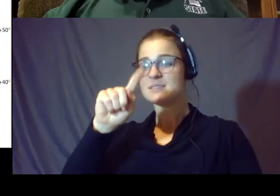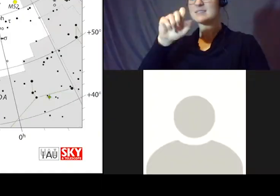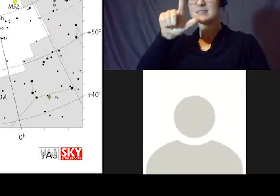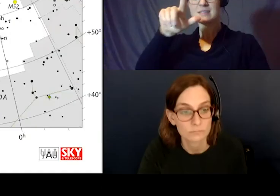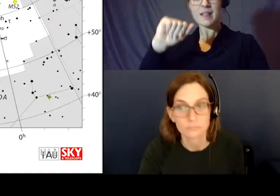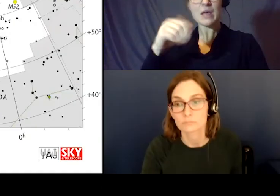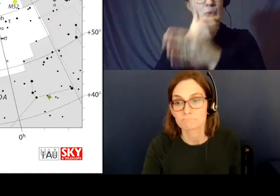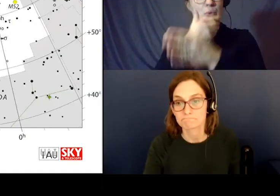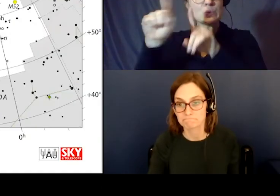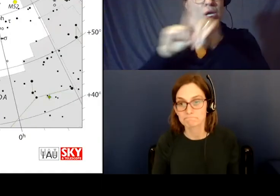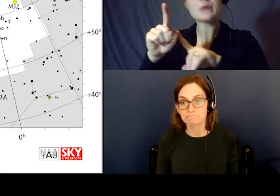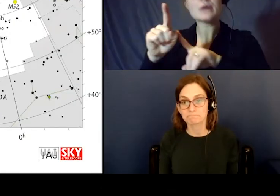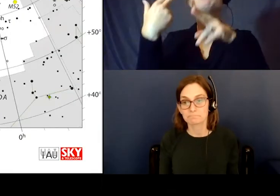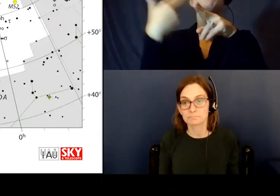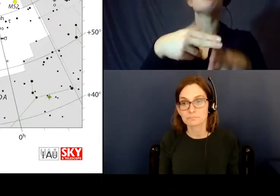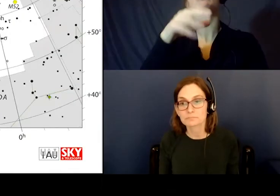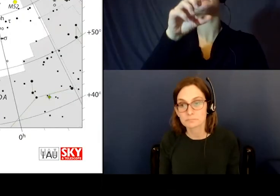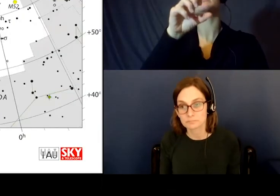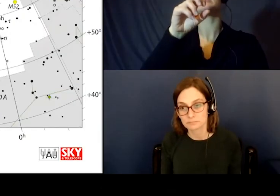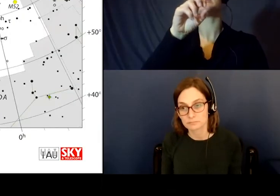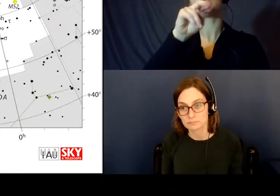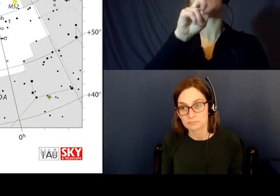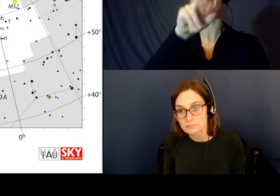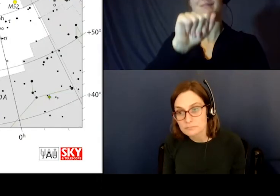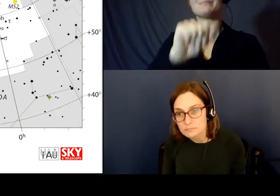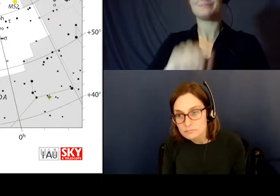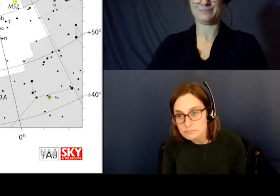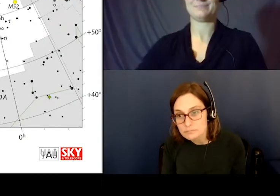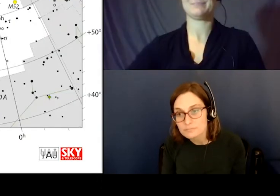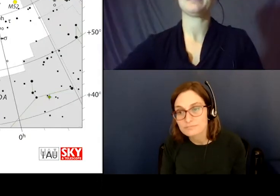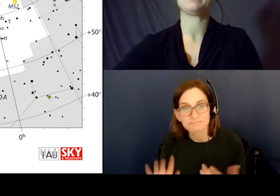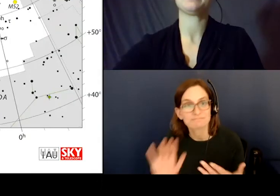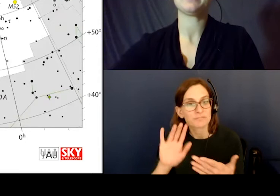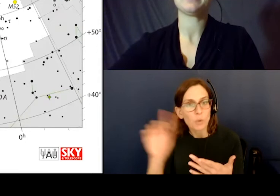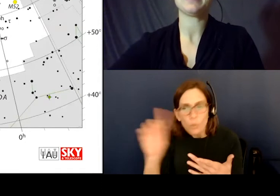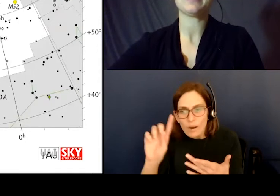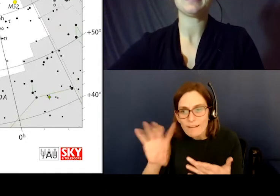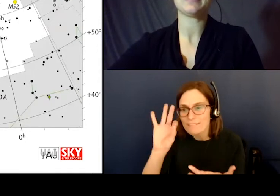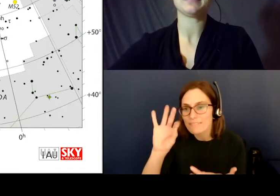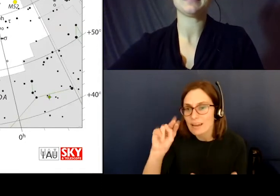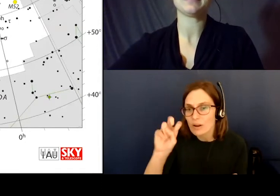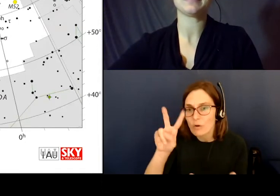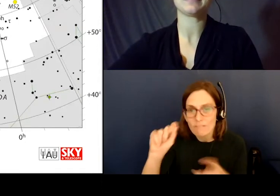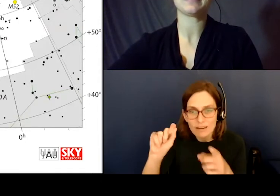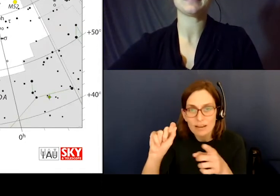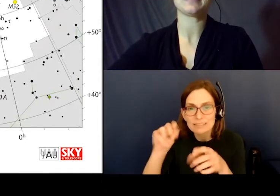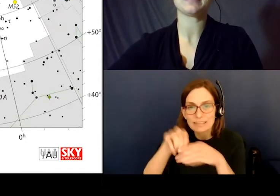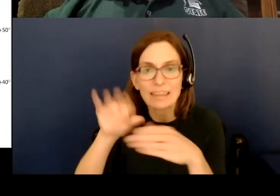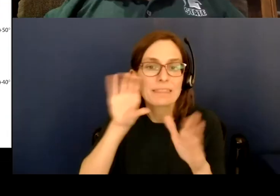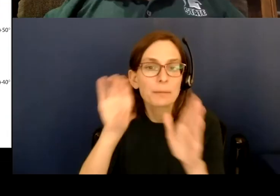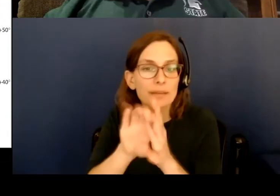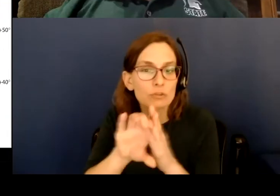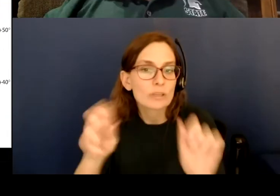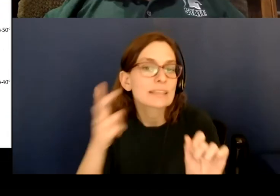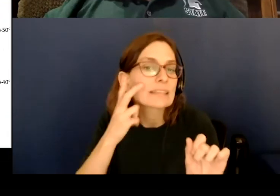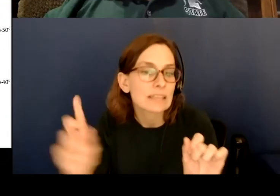Where was the nova? Well, using that drawing, we can actually see where it is. Here you can see